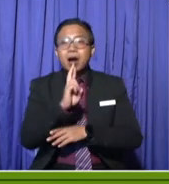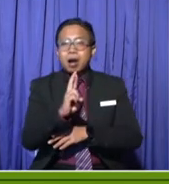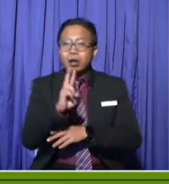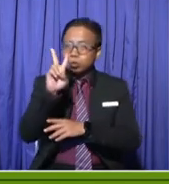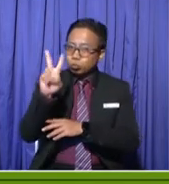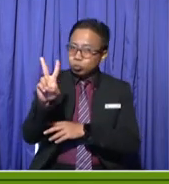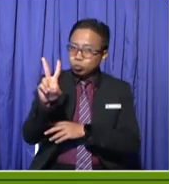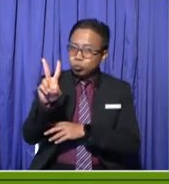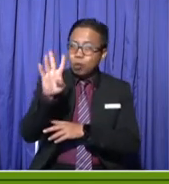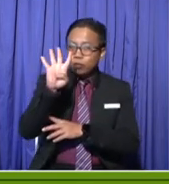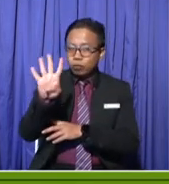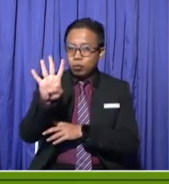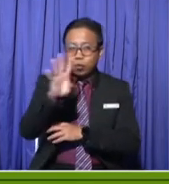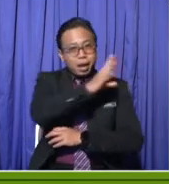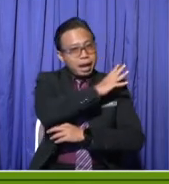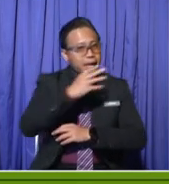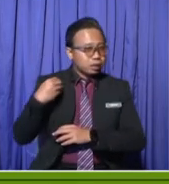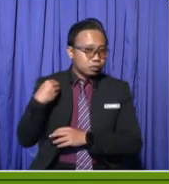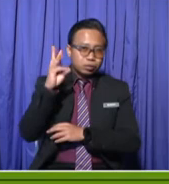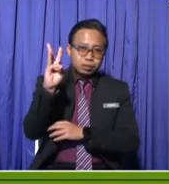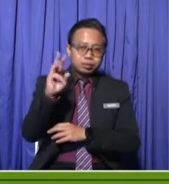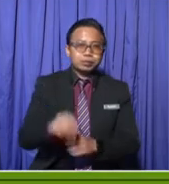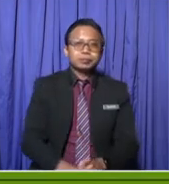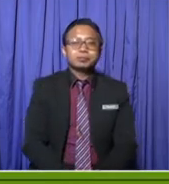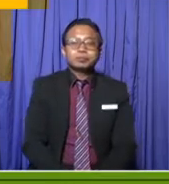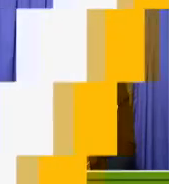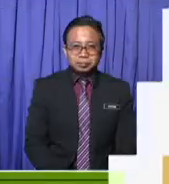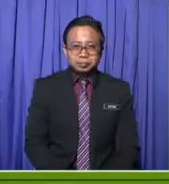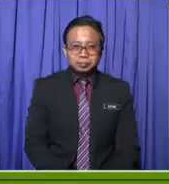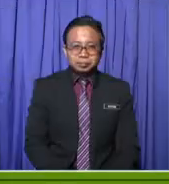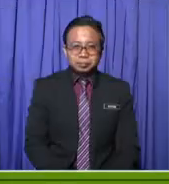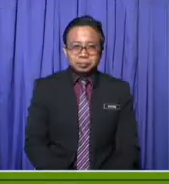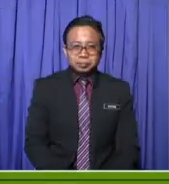2, 4 and 6.